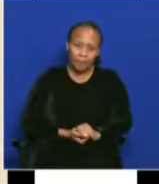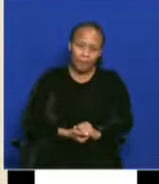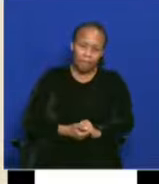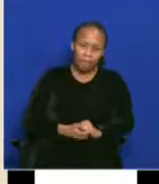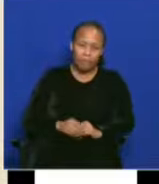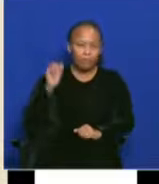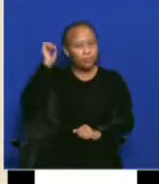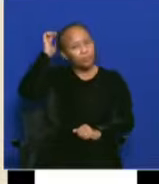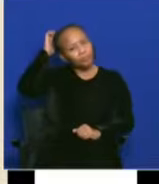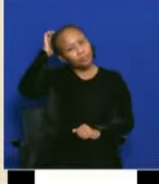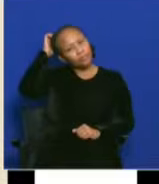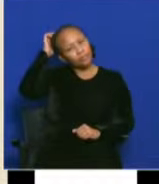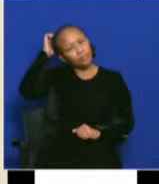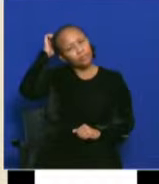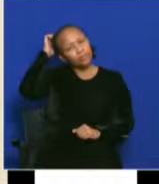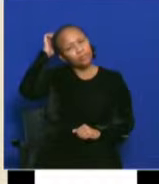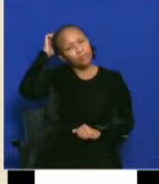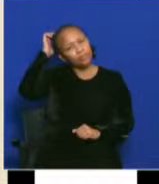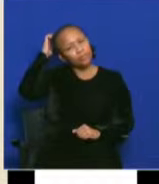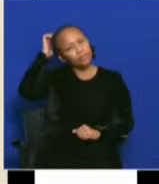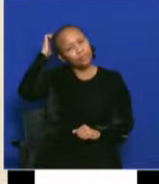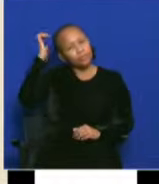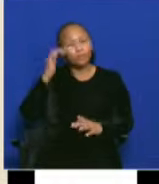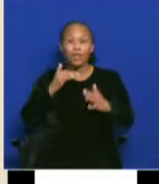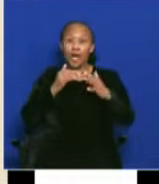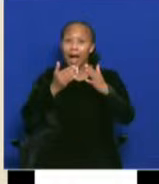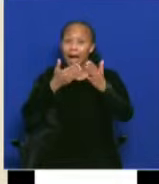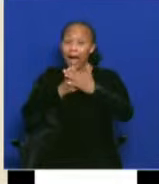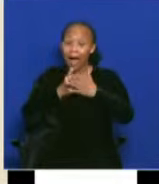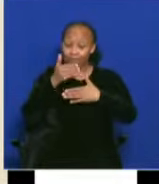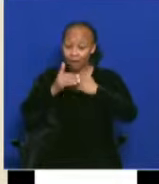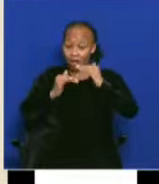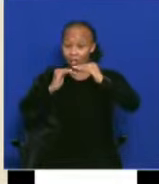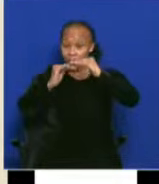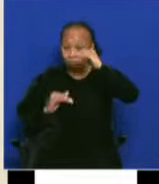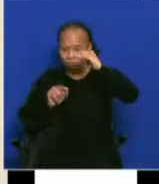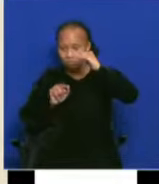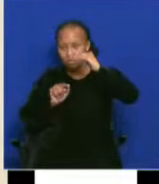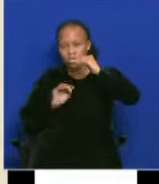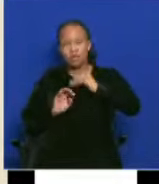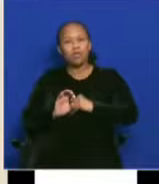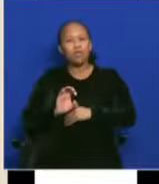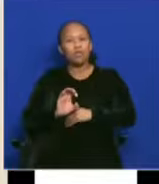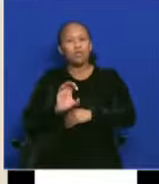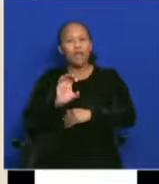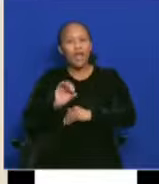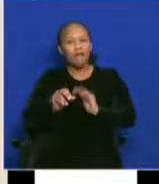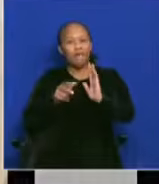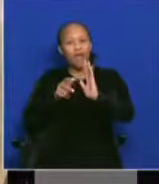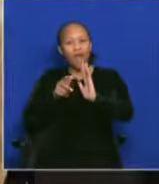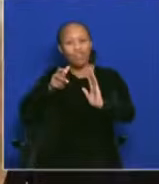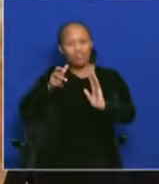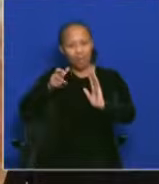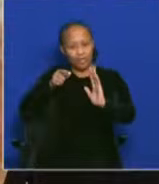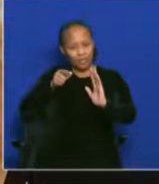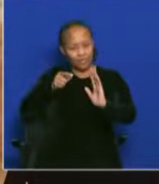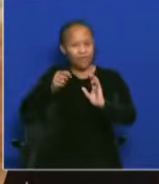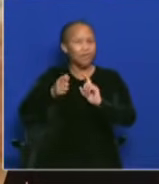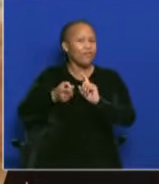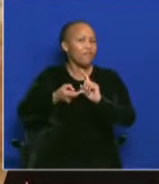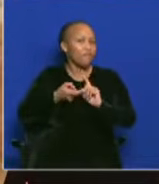And immediately below that is an extract from Treasury Instruction